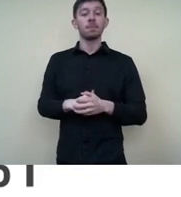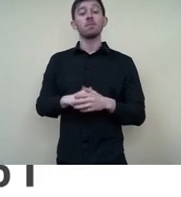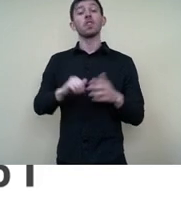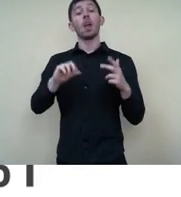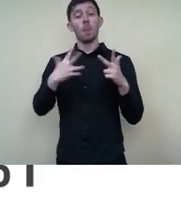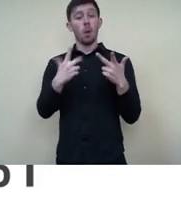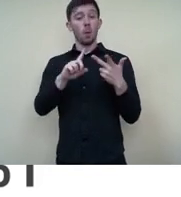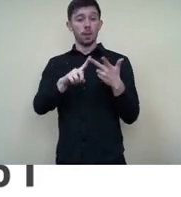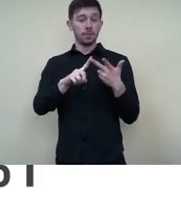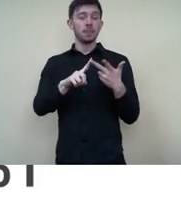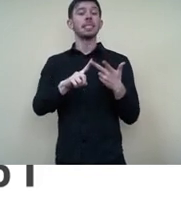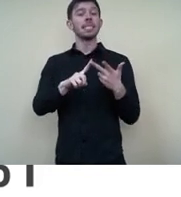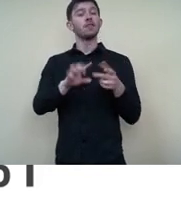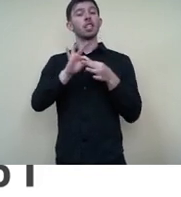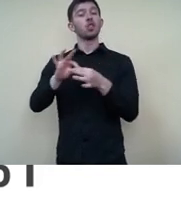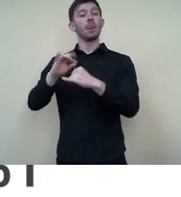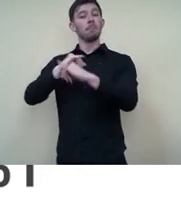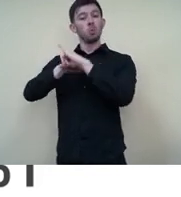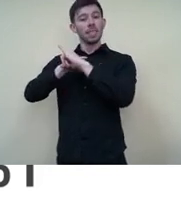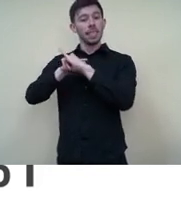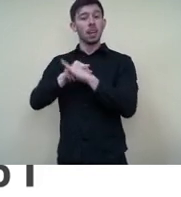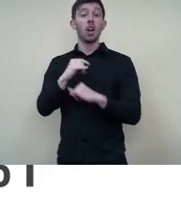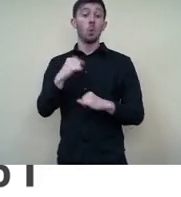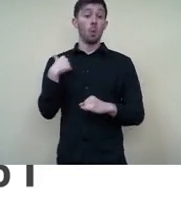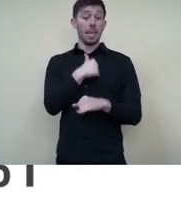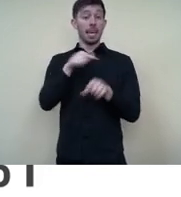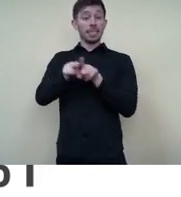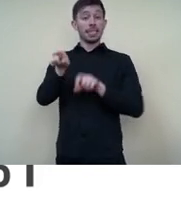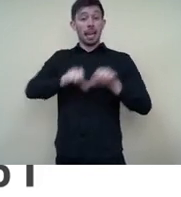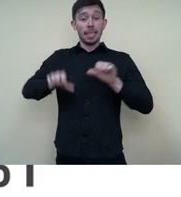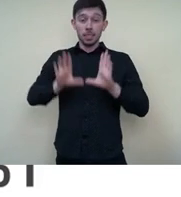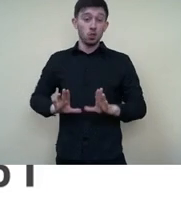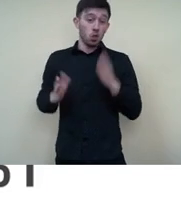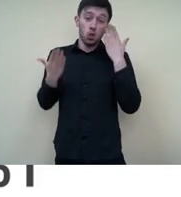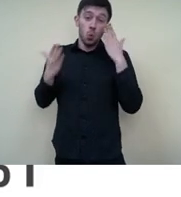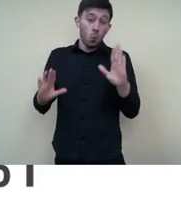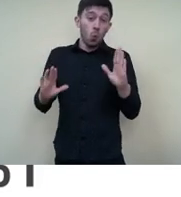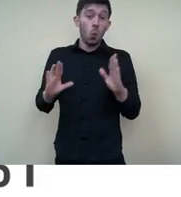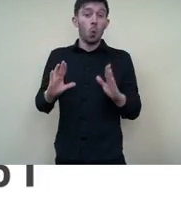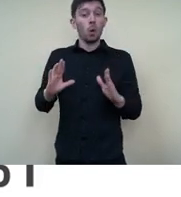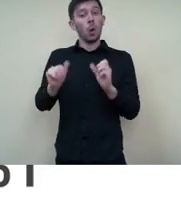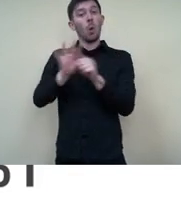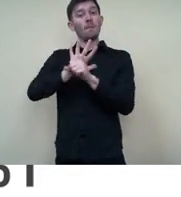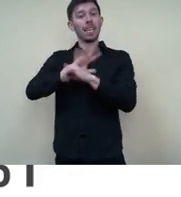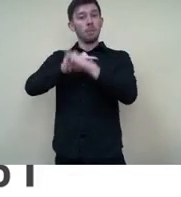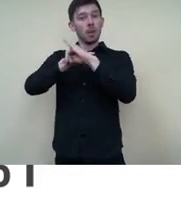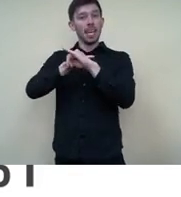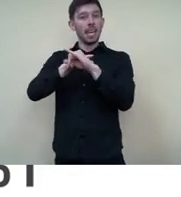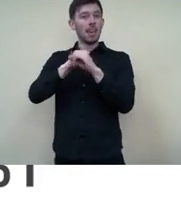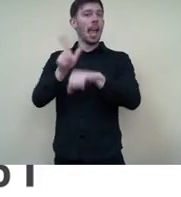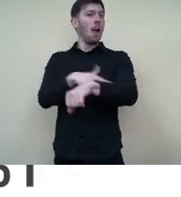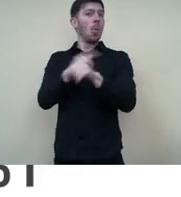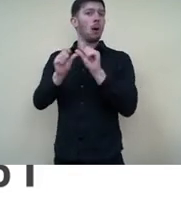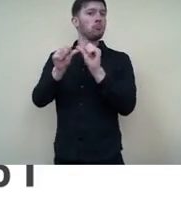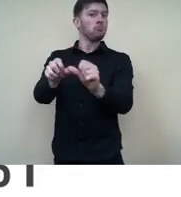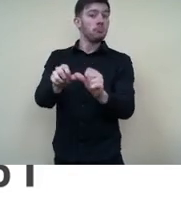immunity related point, which is that we don't know as scientists how long immunity from COVID-19 lasts. What we know is that if